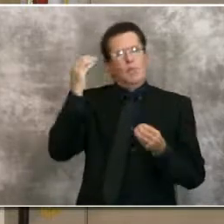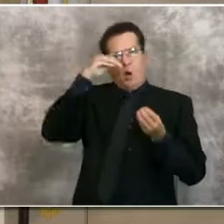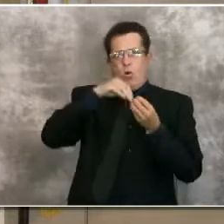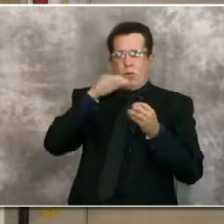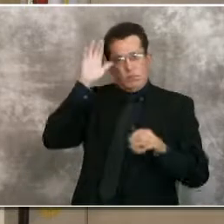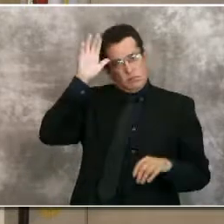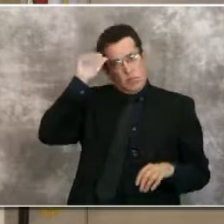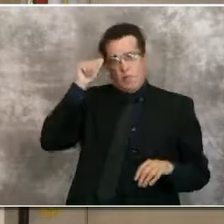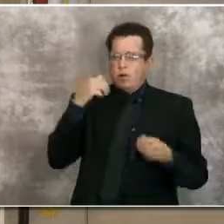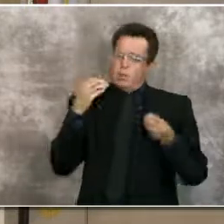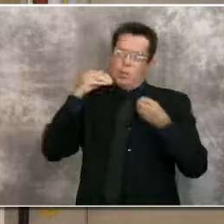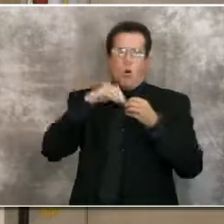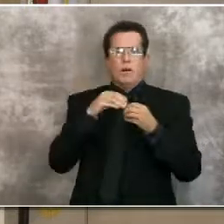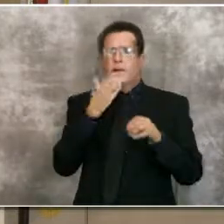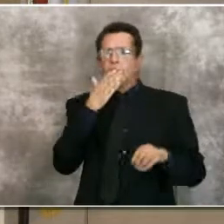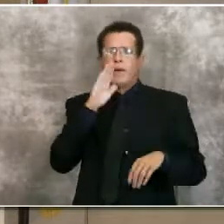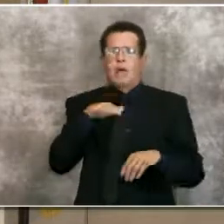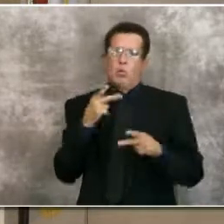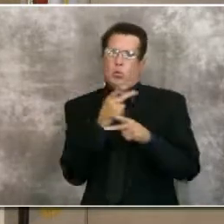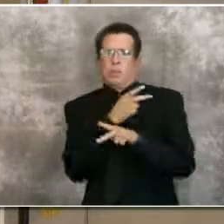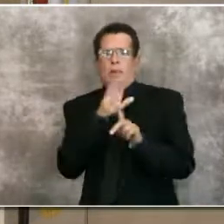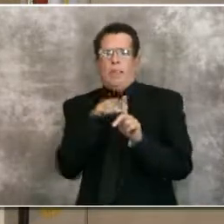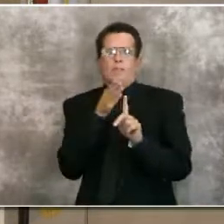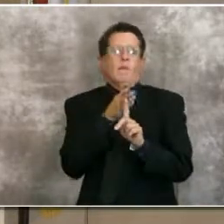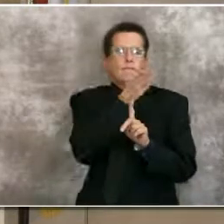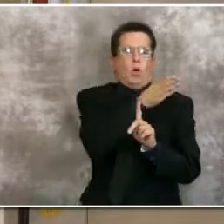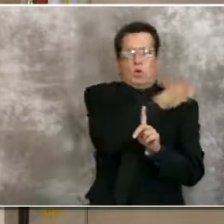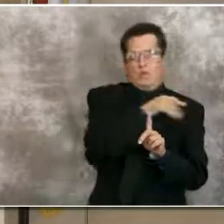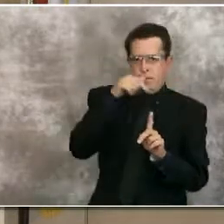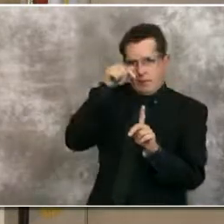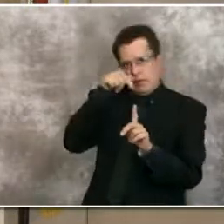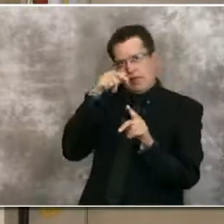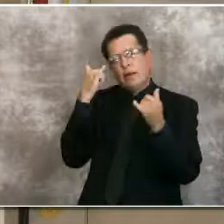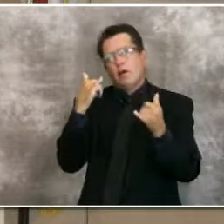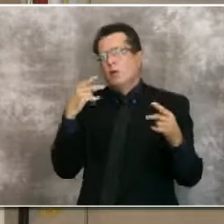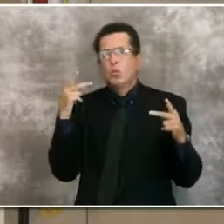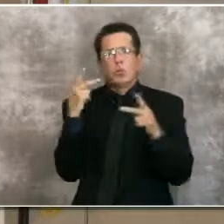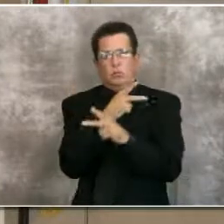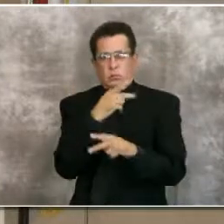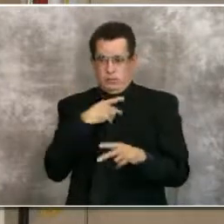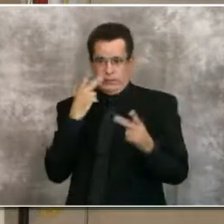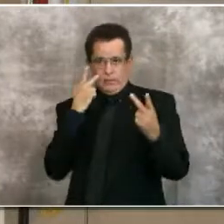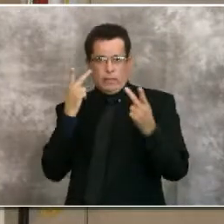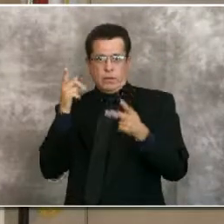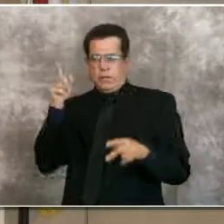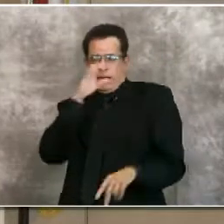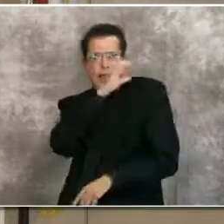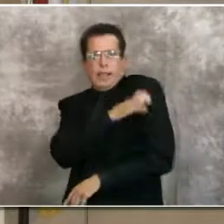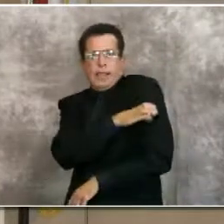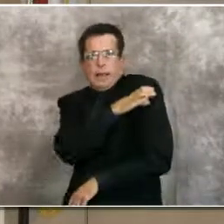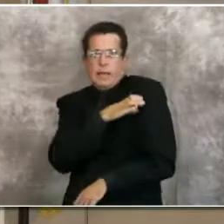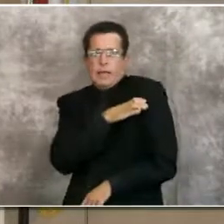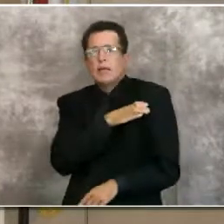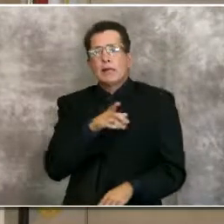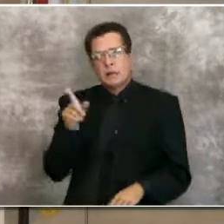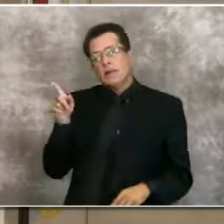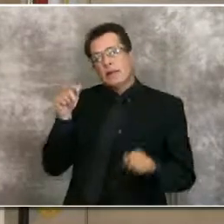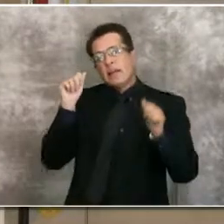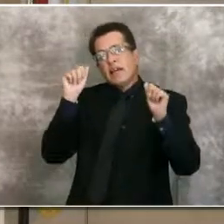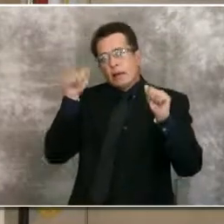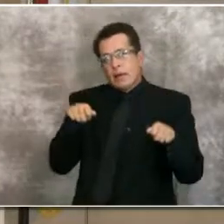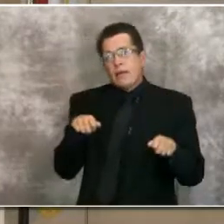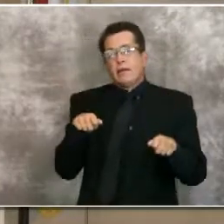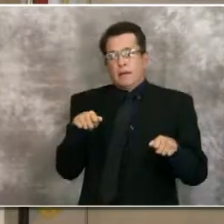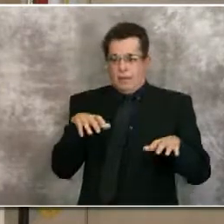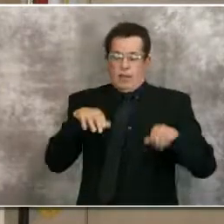more aggressive than those two viruses. And we know from clinical experience that recovery can be very protracted.